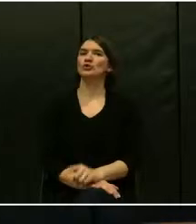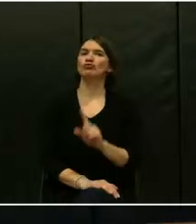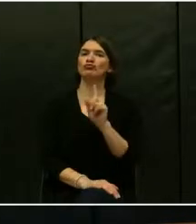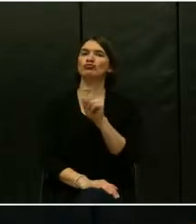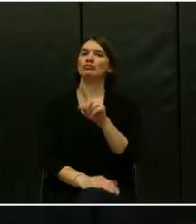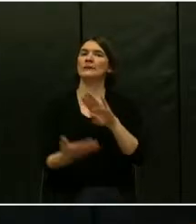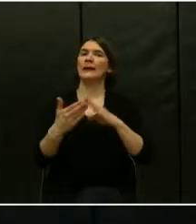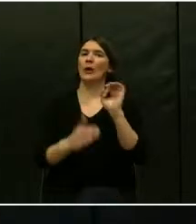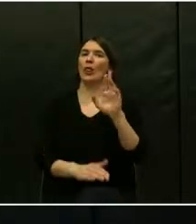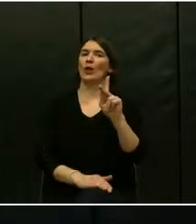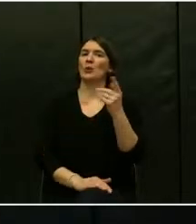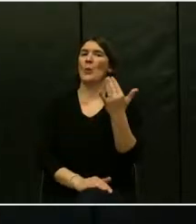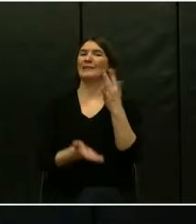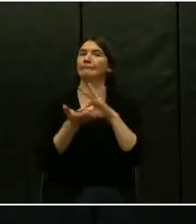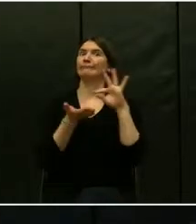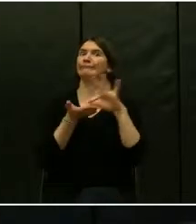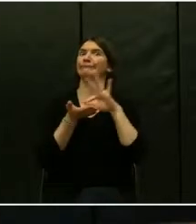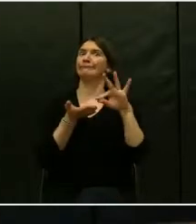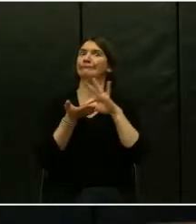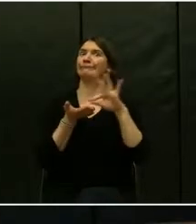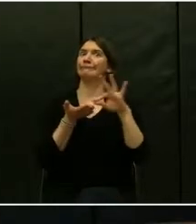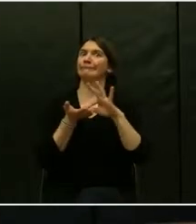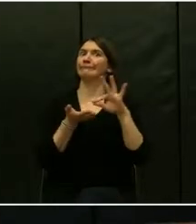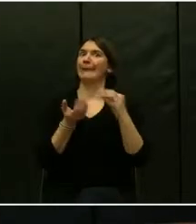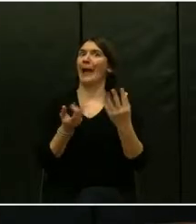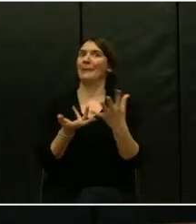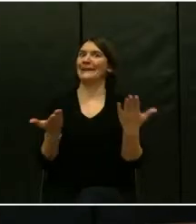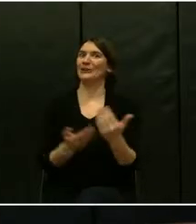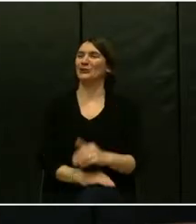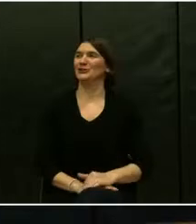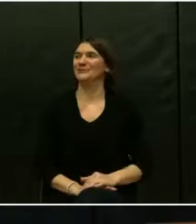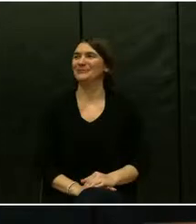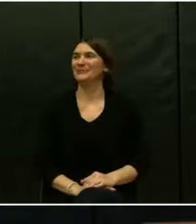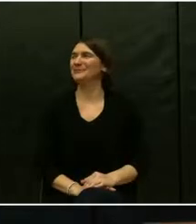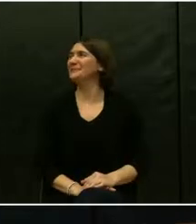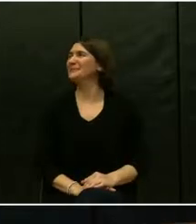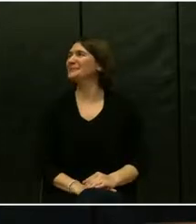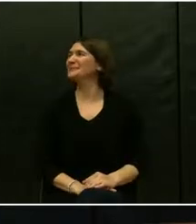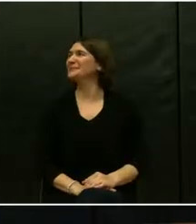in they didn't hear me